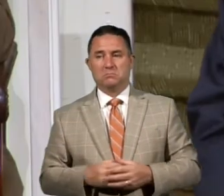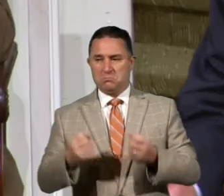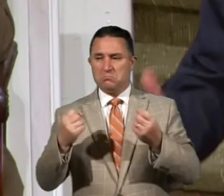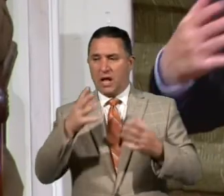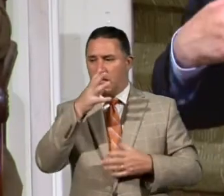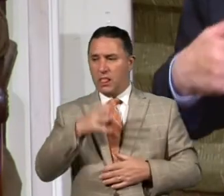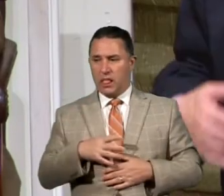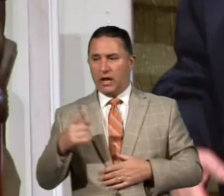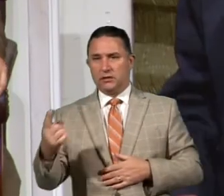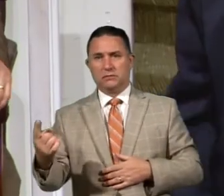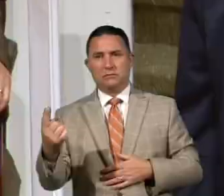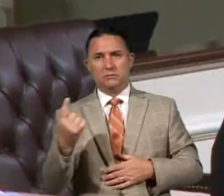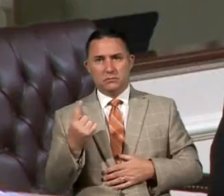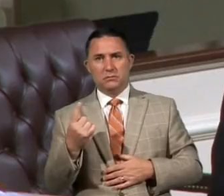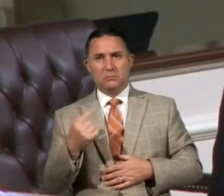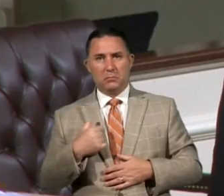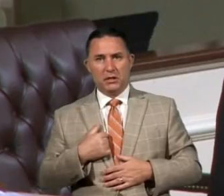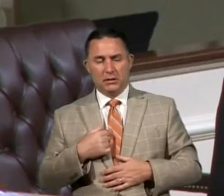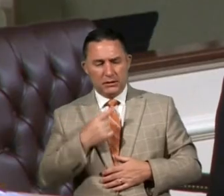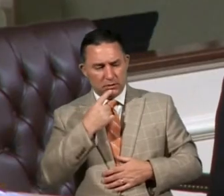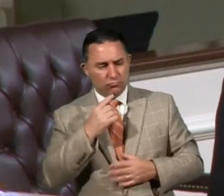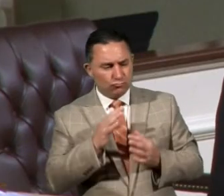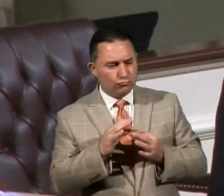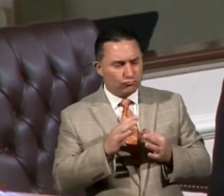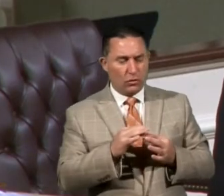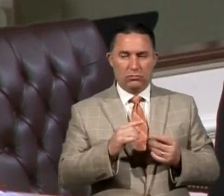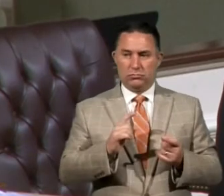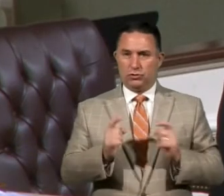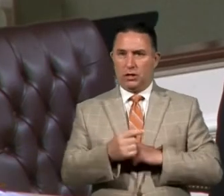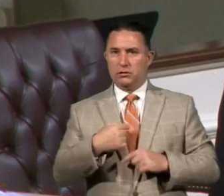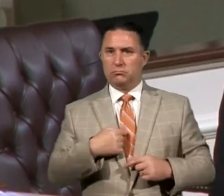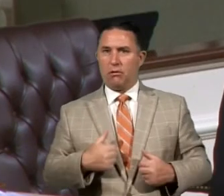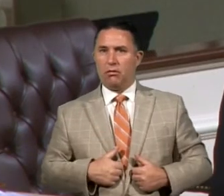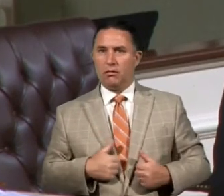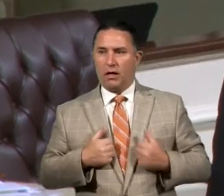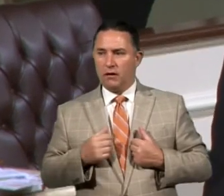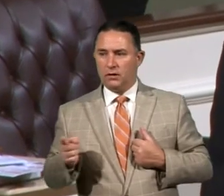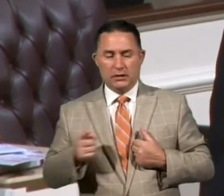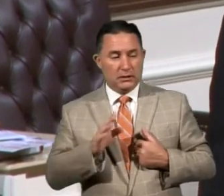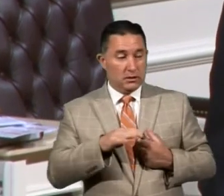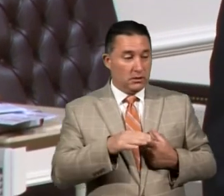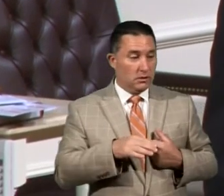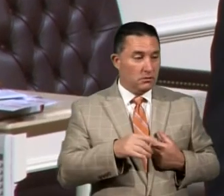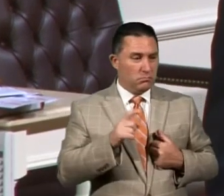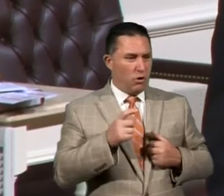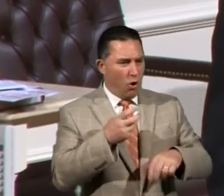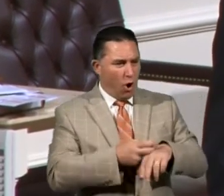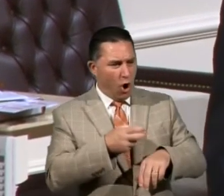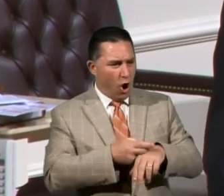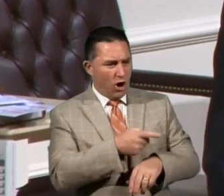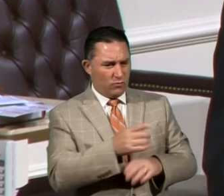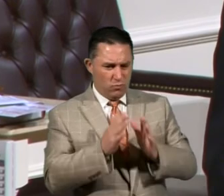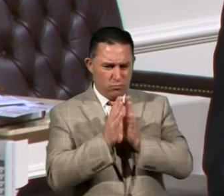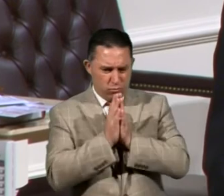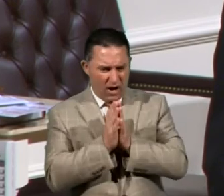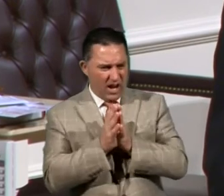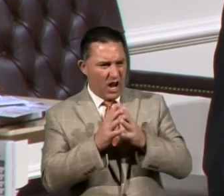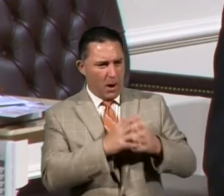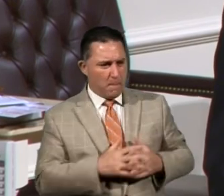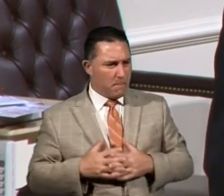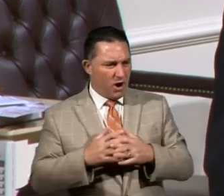Several ladies came up by me and said something that changed my life. They said, it must be hard for you to pray in